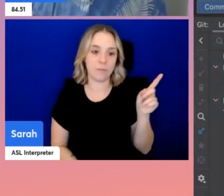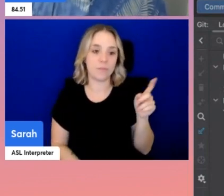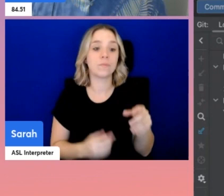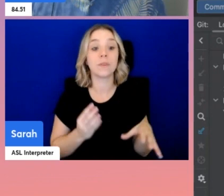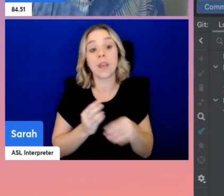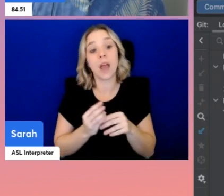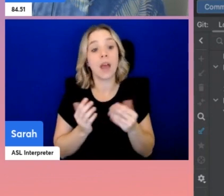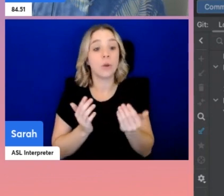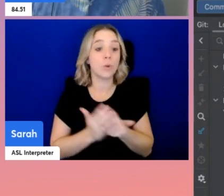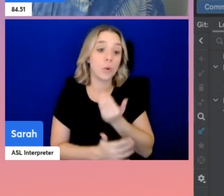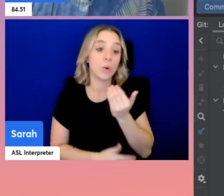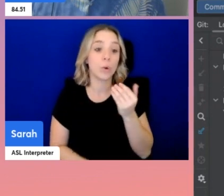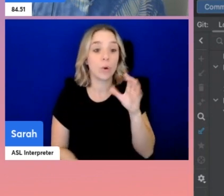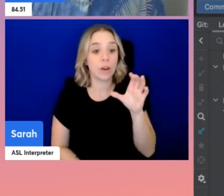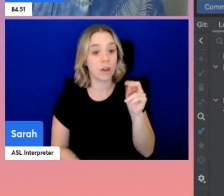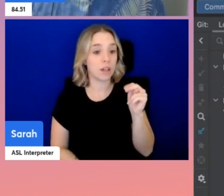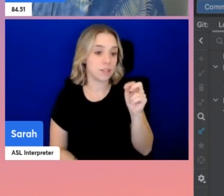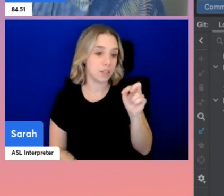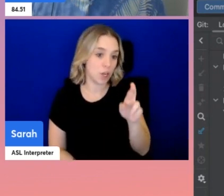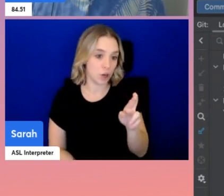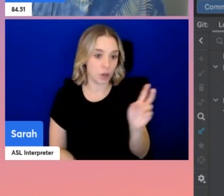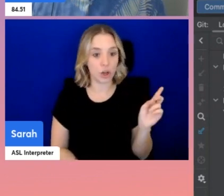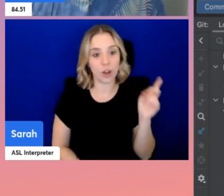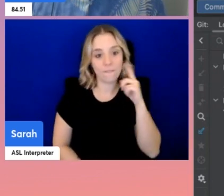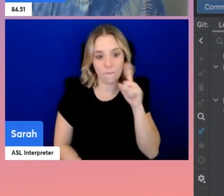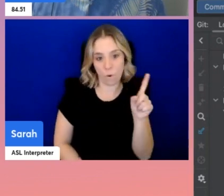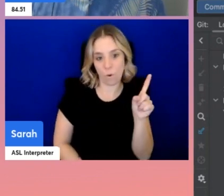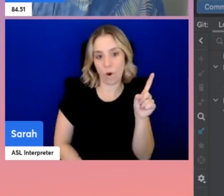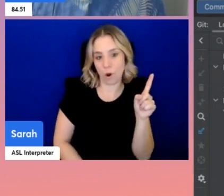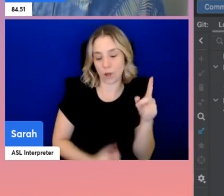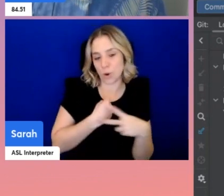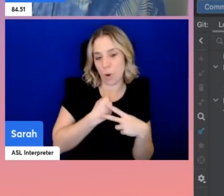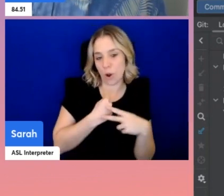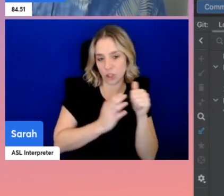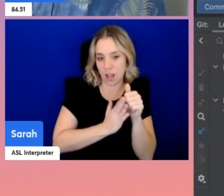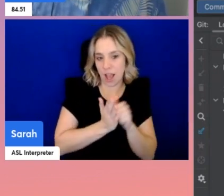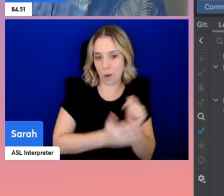new container for storage account,